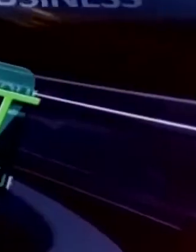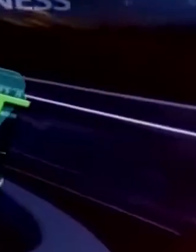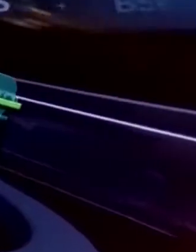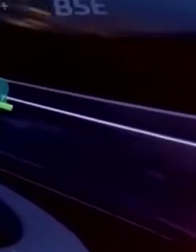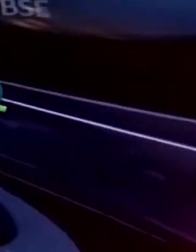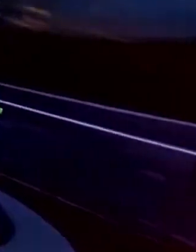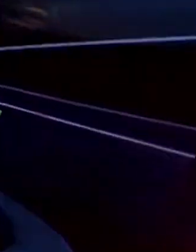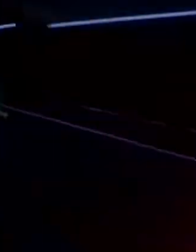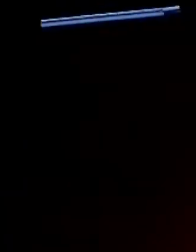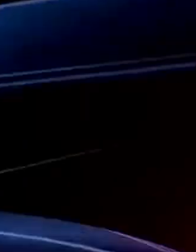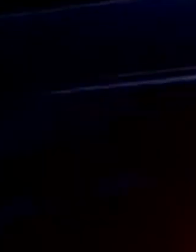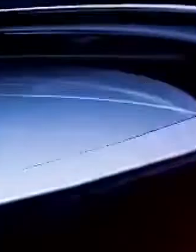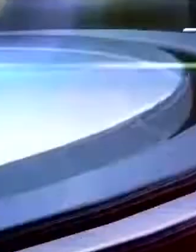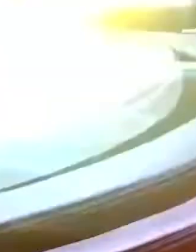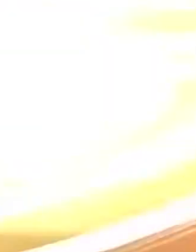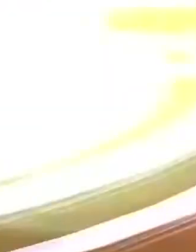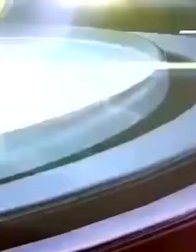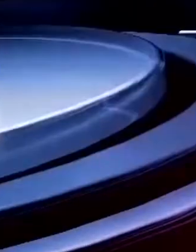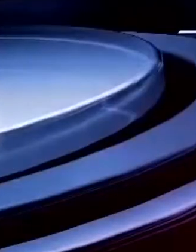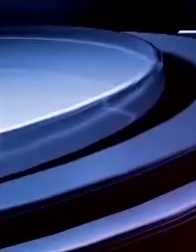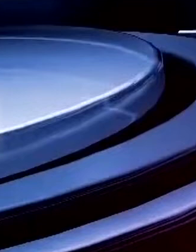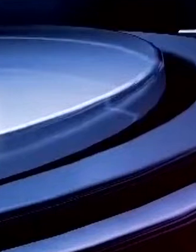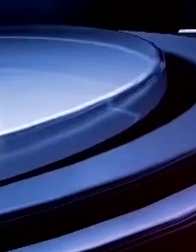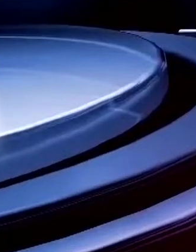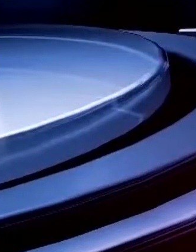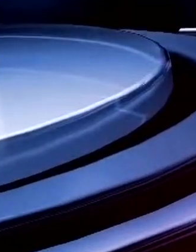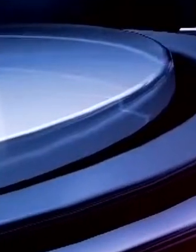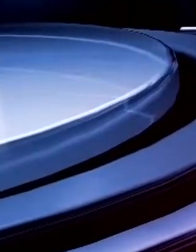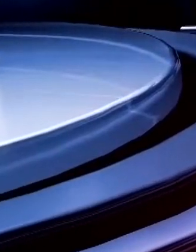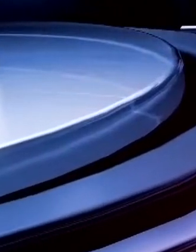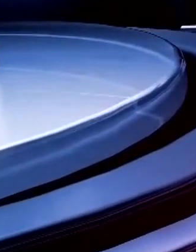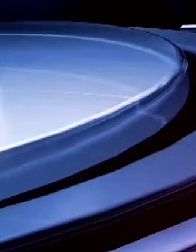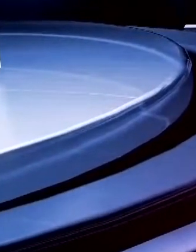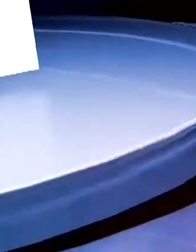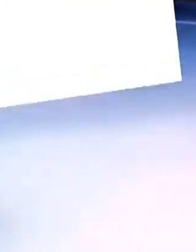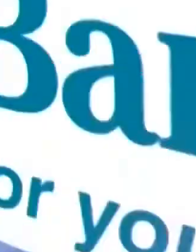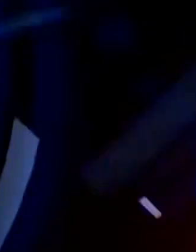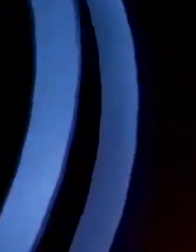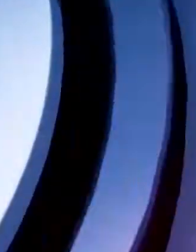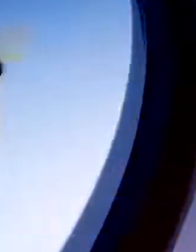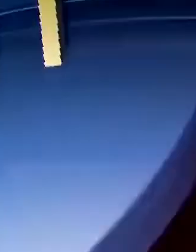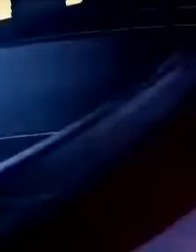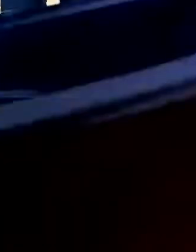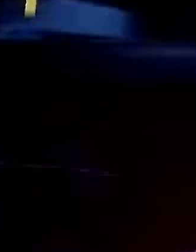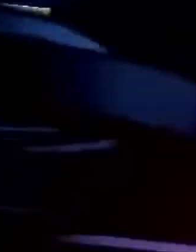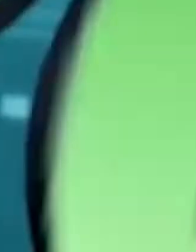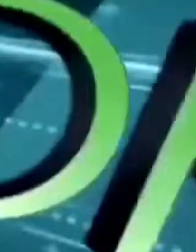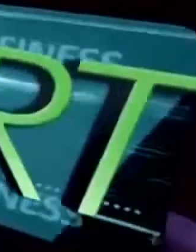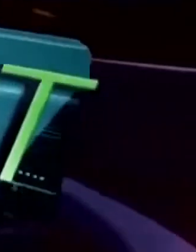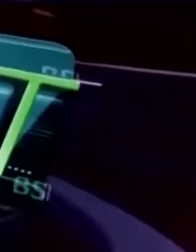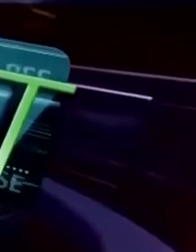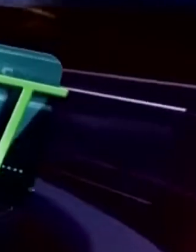The Business Report, brought to you with the compliments of Republic Bank. We're the one for you.